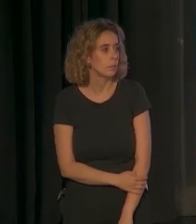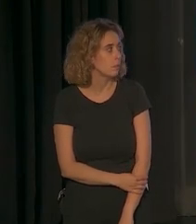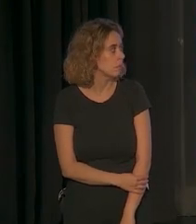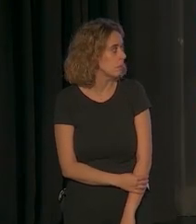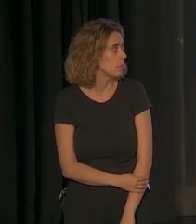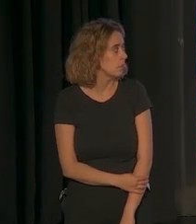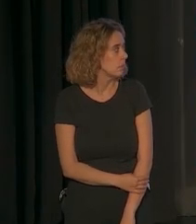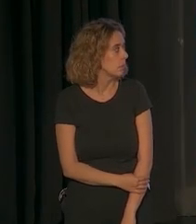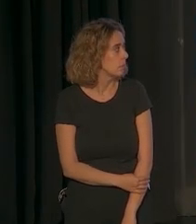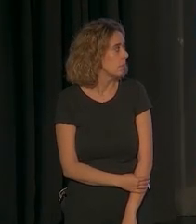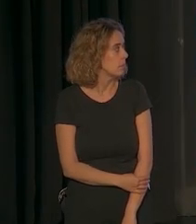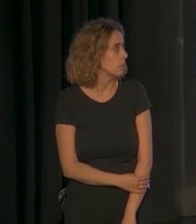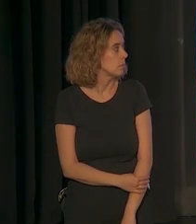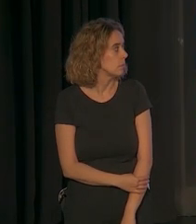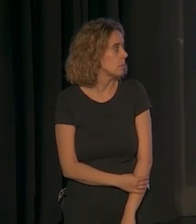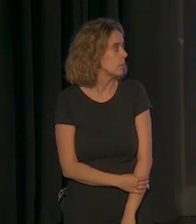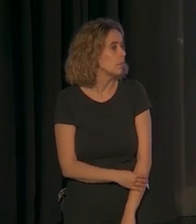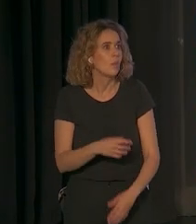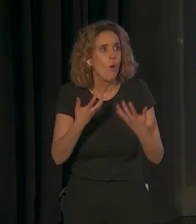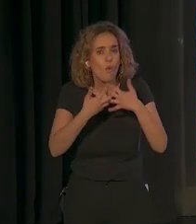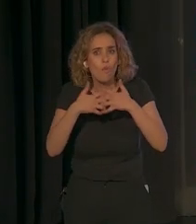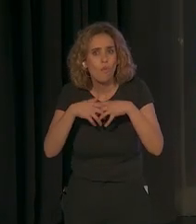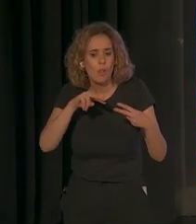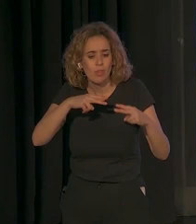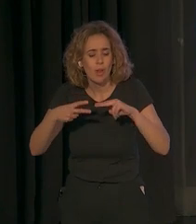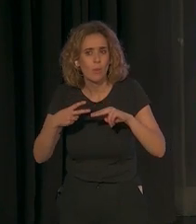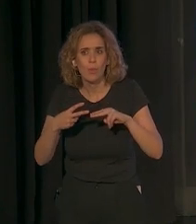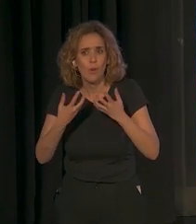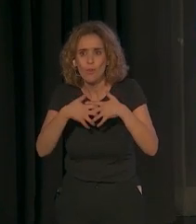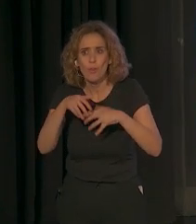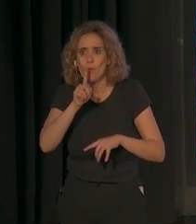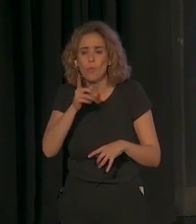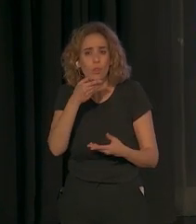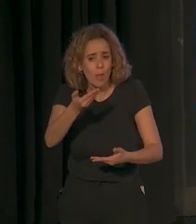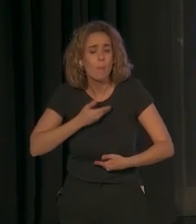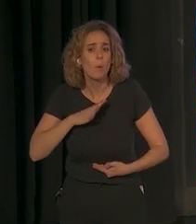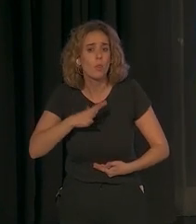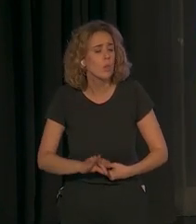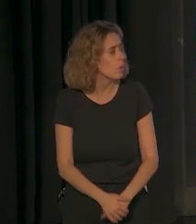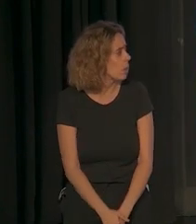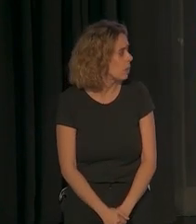everything? No, parece que no funciona la traducción. Sí, ¿me podéis ayudar?